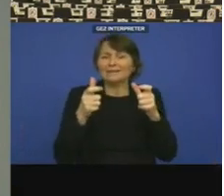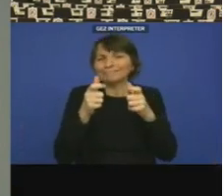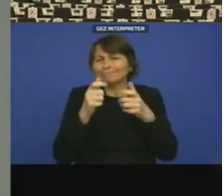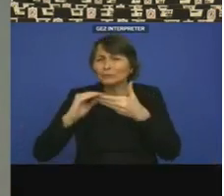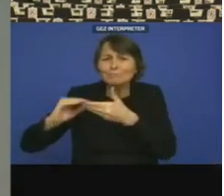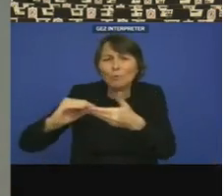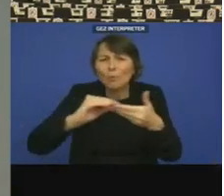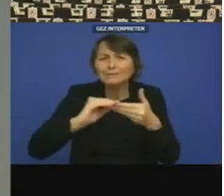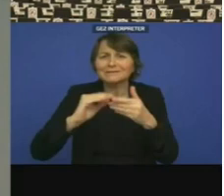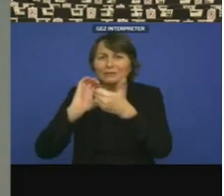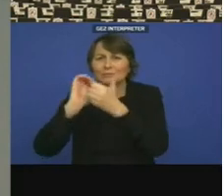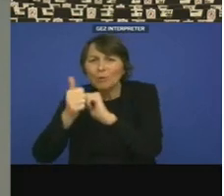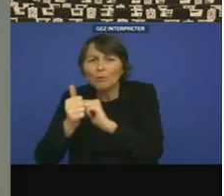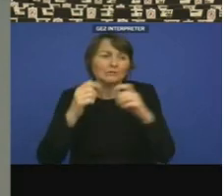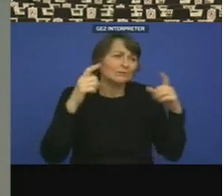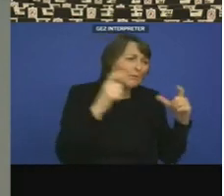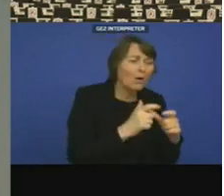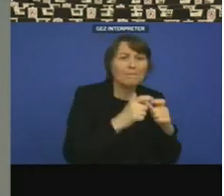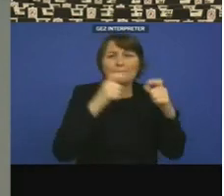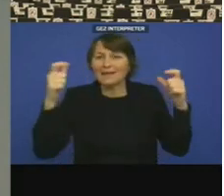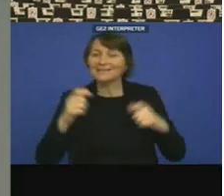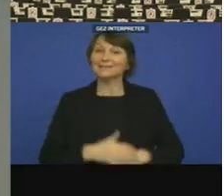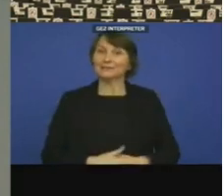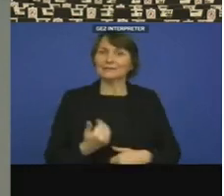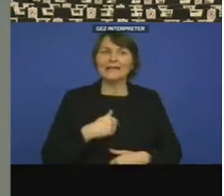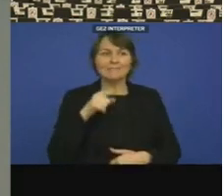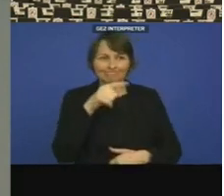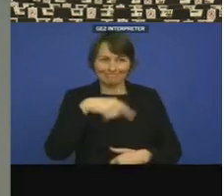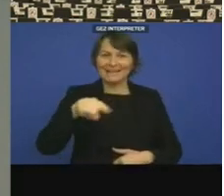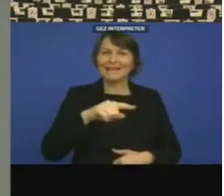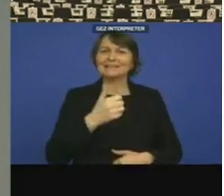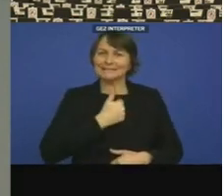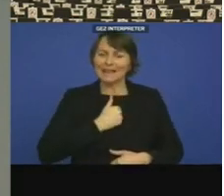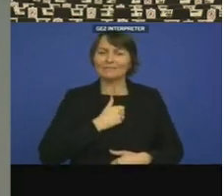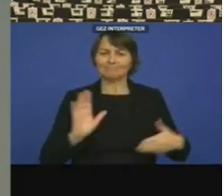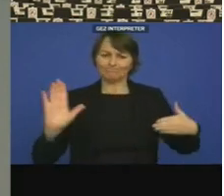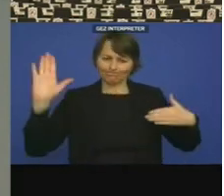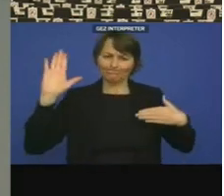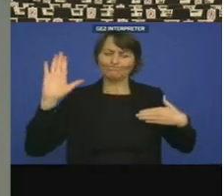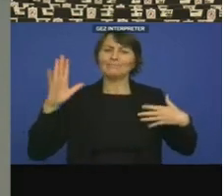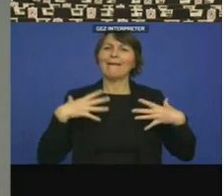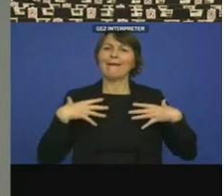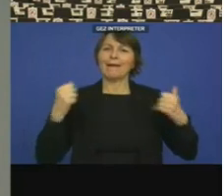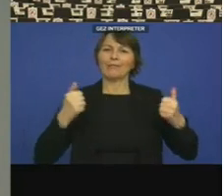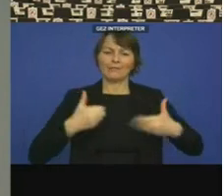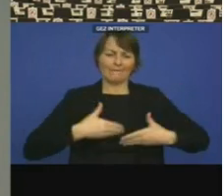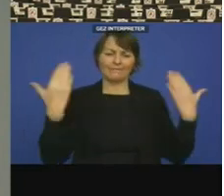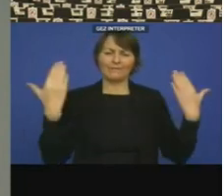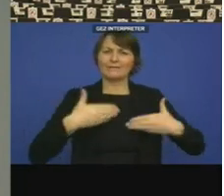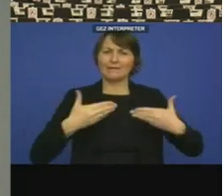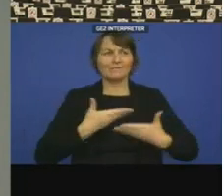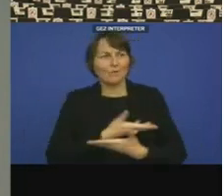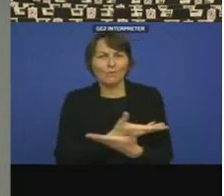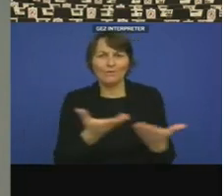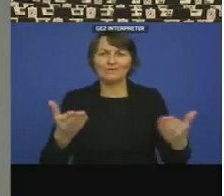to join in, make their pledge for Healthy Lifestyle for All, and share it with the rest of Europe. Since the